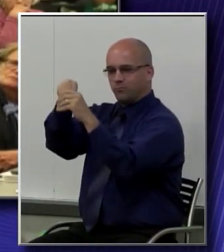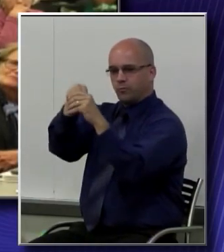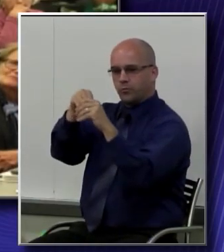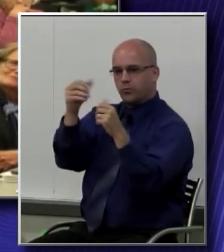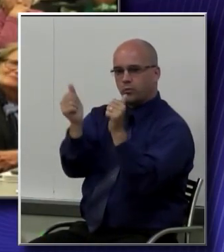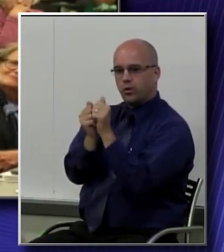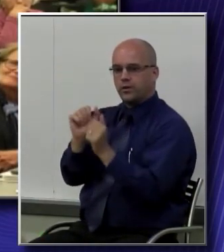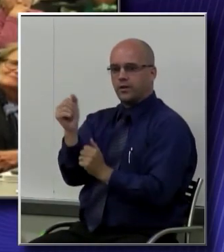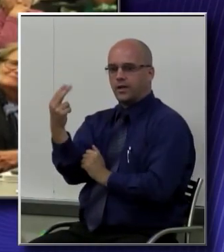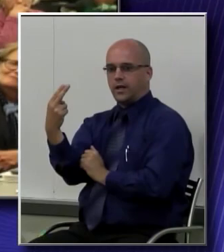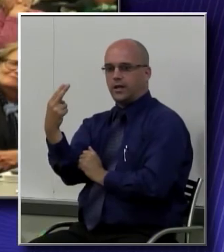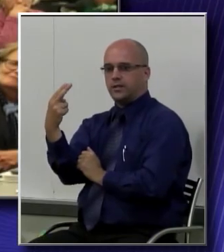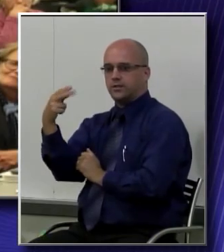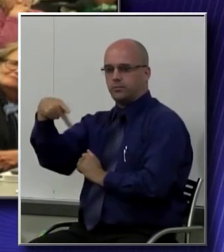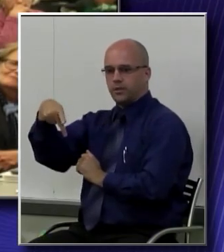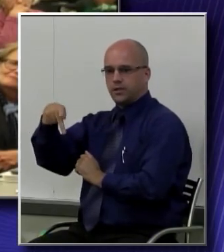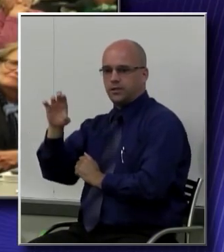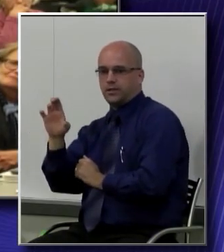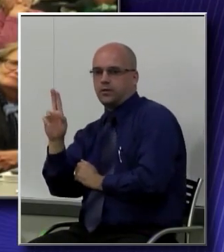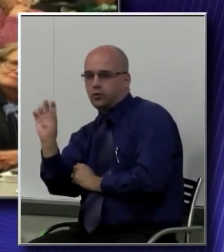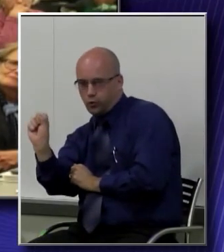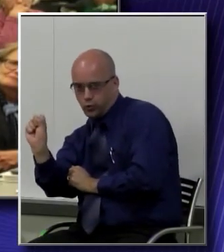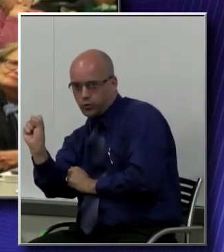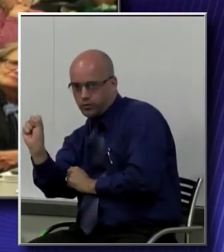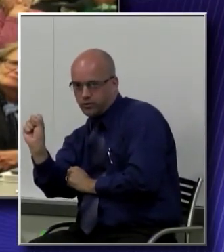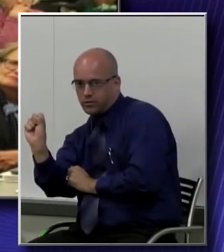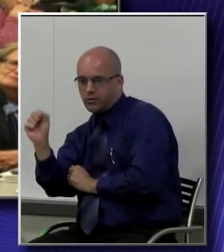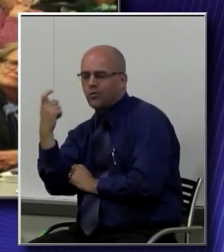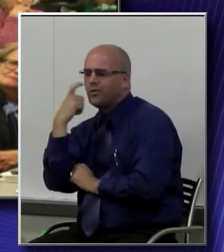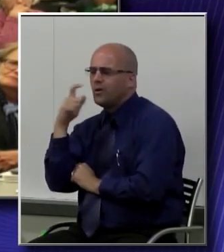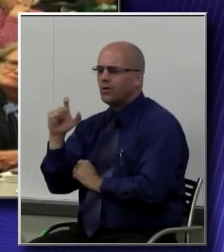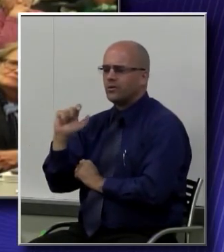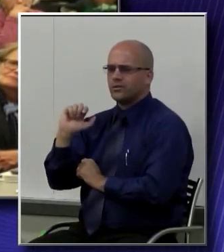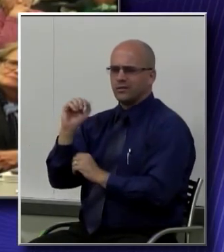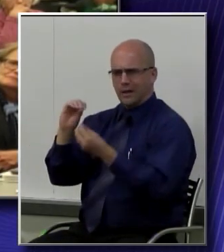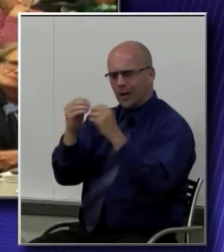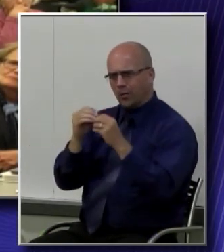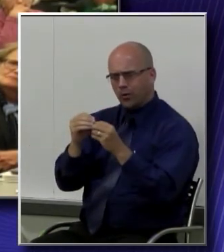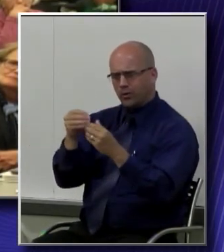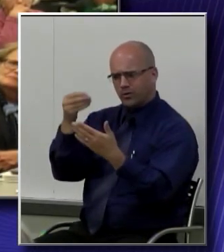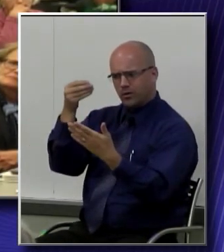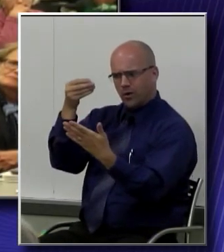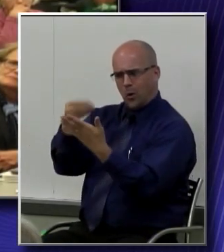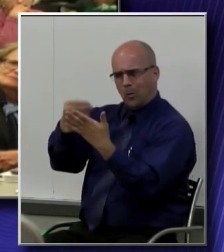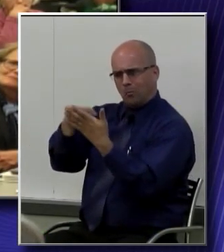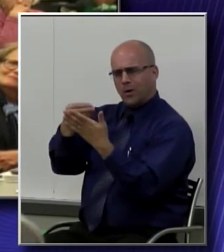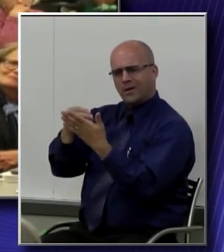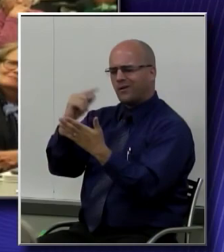we look at the numbers. We always get increased budget cuts, and it's very hard to pull a miracle